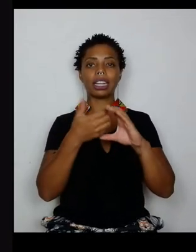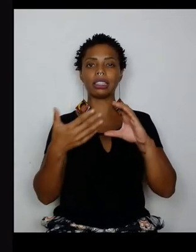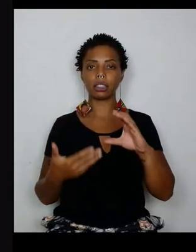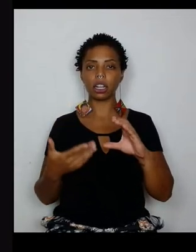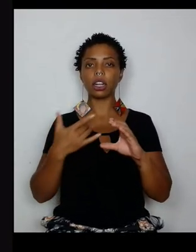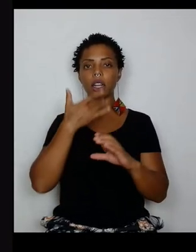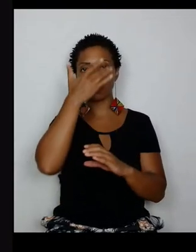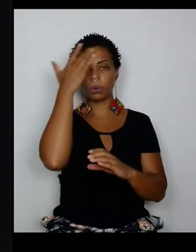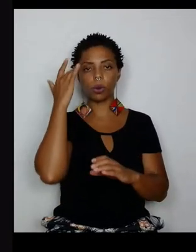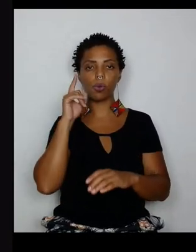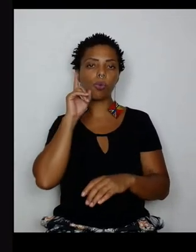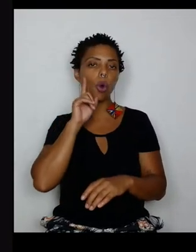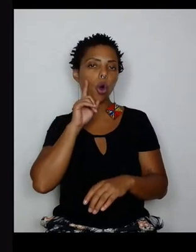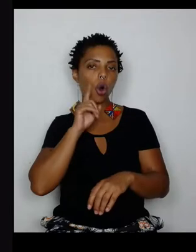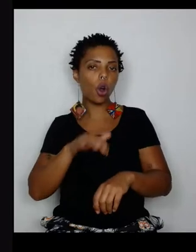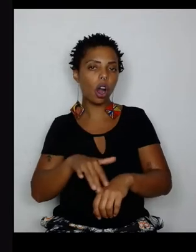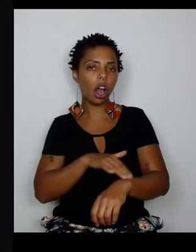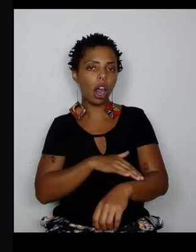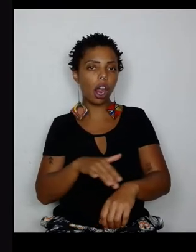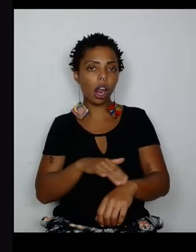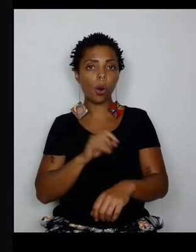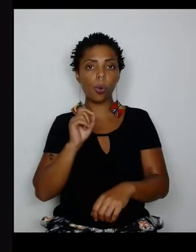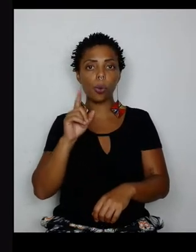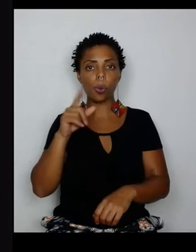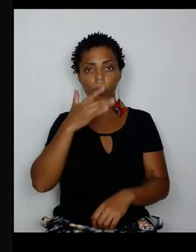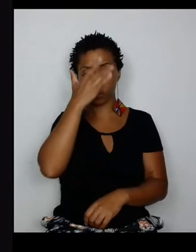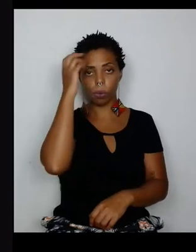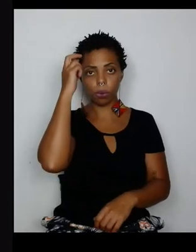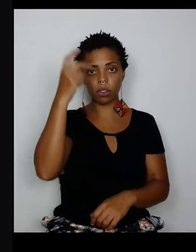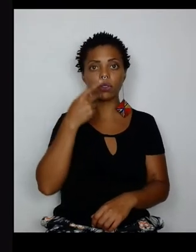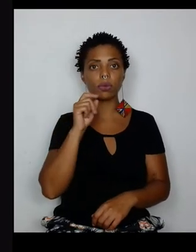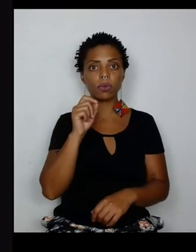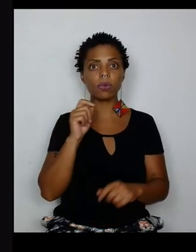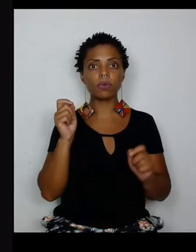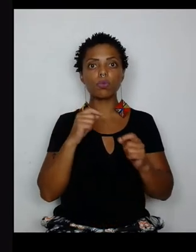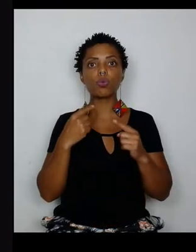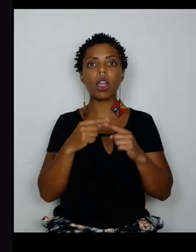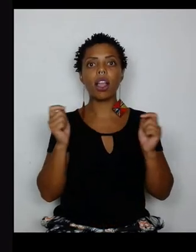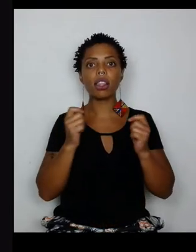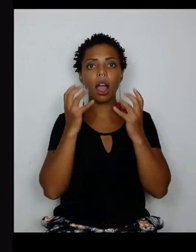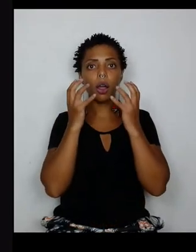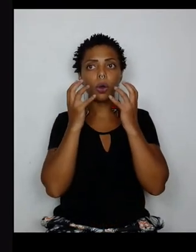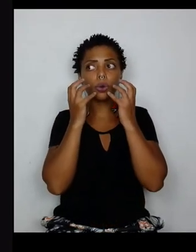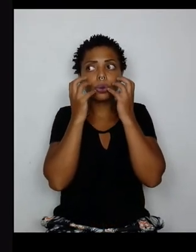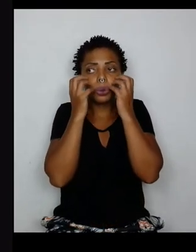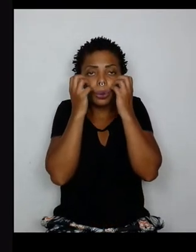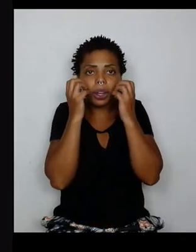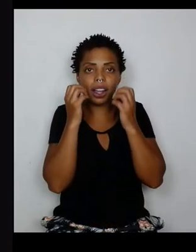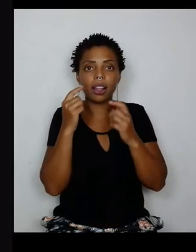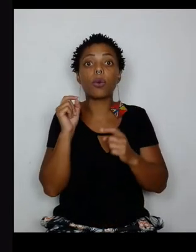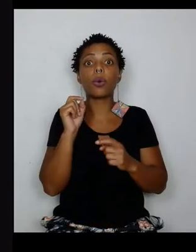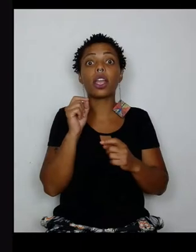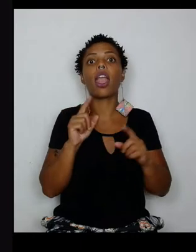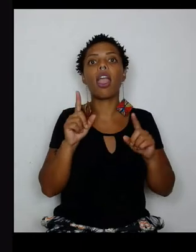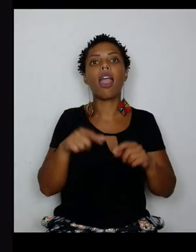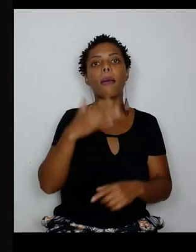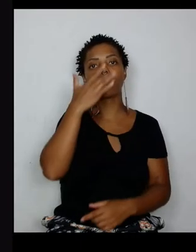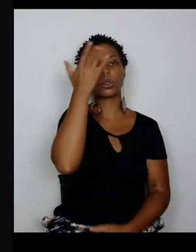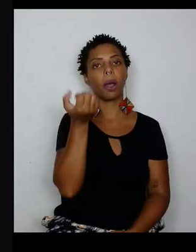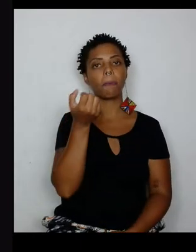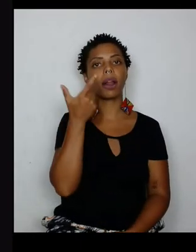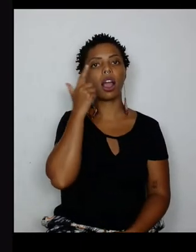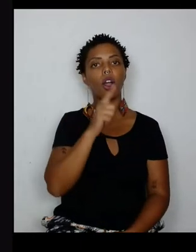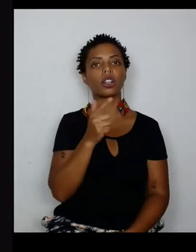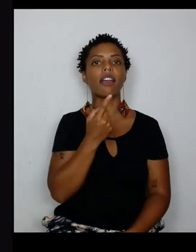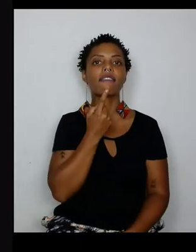their inability to blush a sign of white sensibility as well as feminine modesty